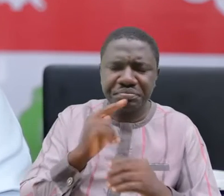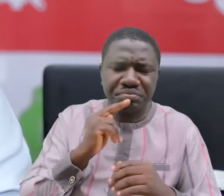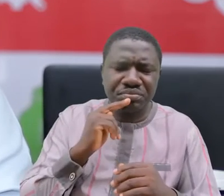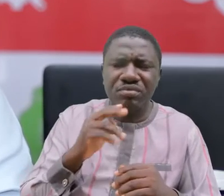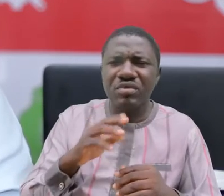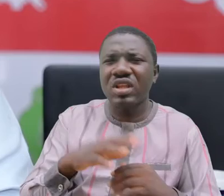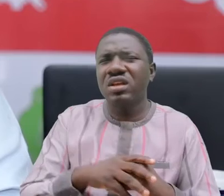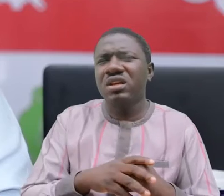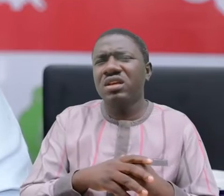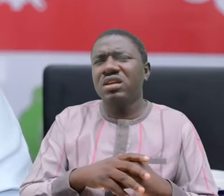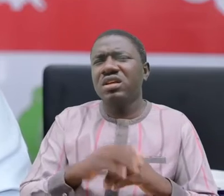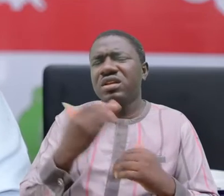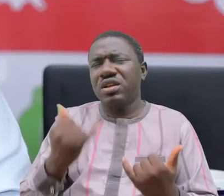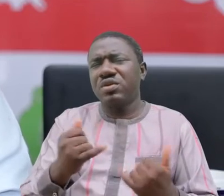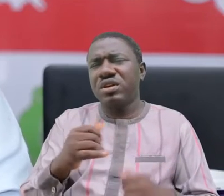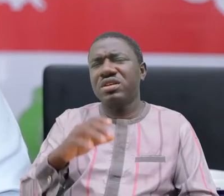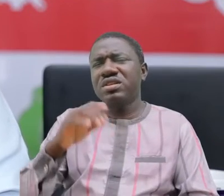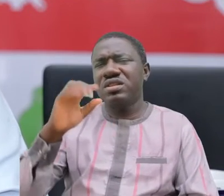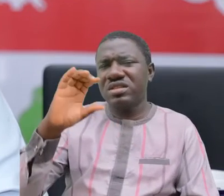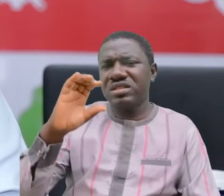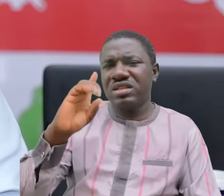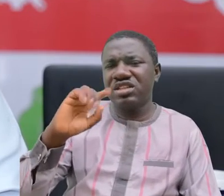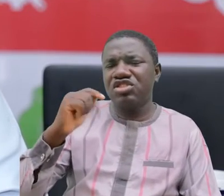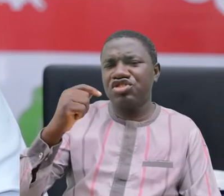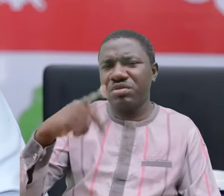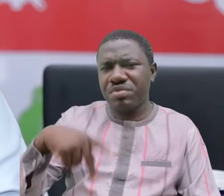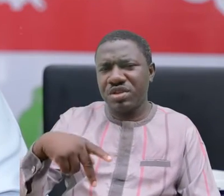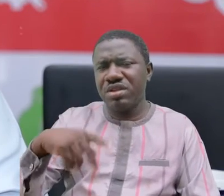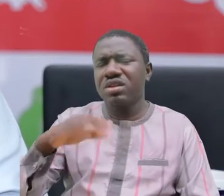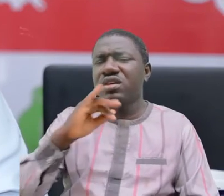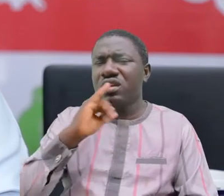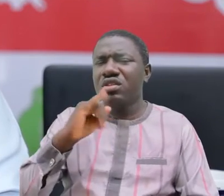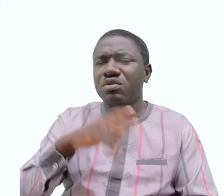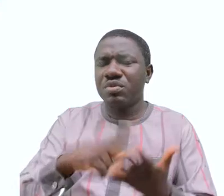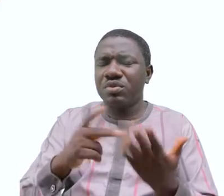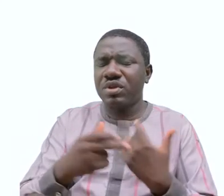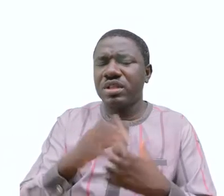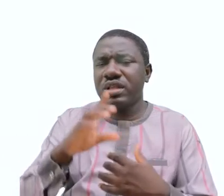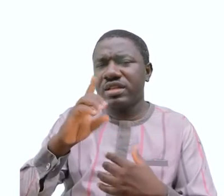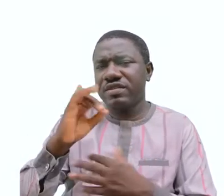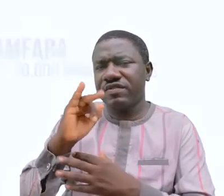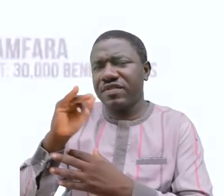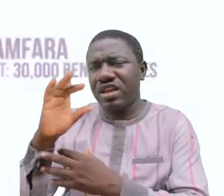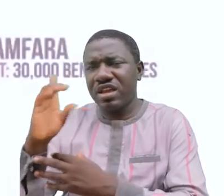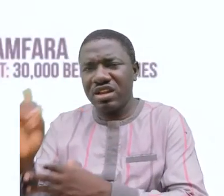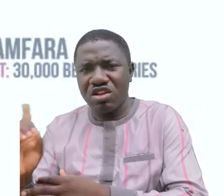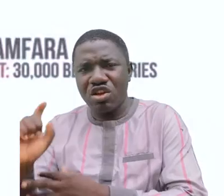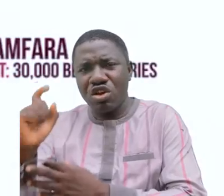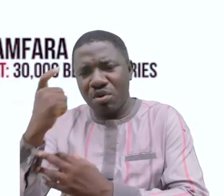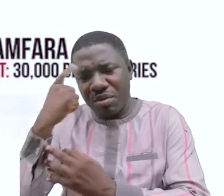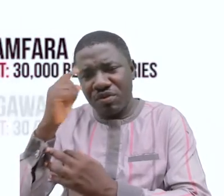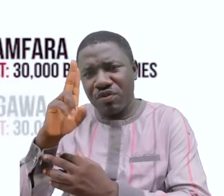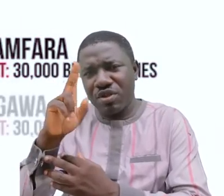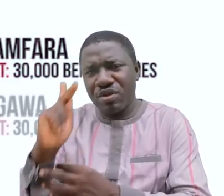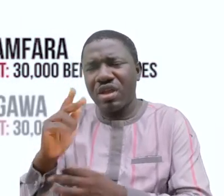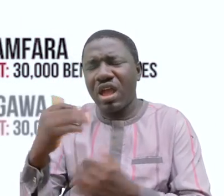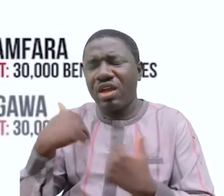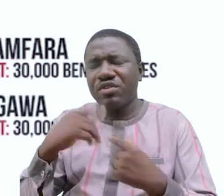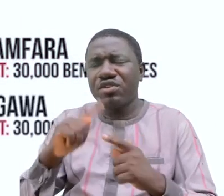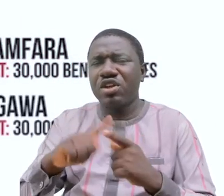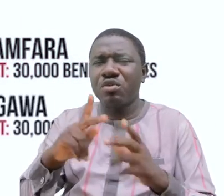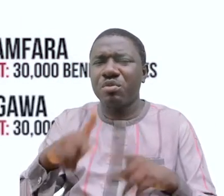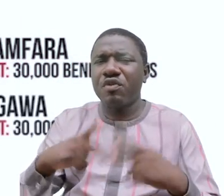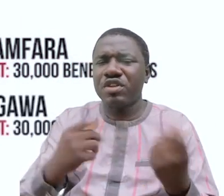the then DFID's approach to supporting the Nigerian government to improve uptake of optimal nutritional behaviors